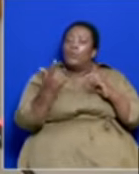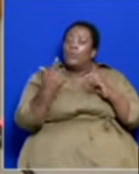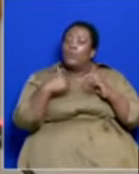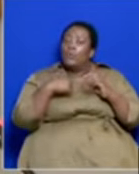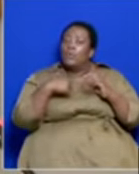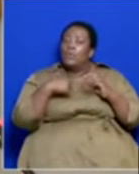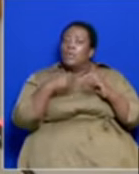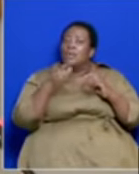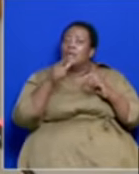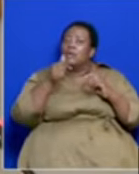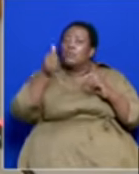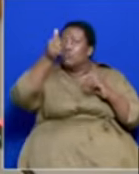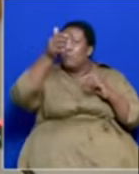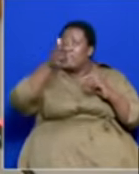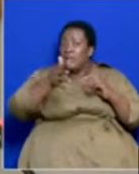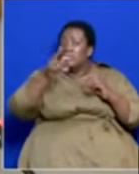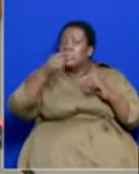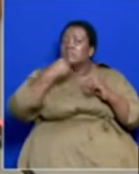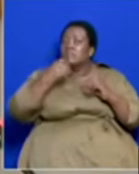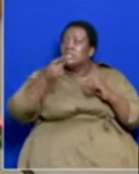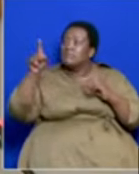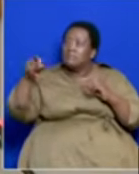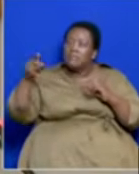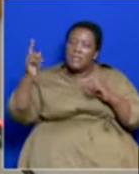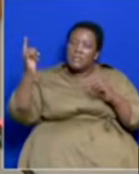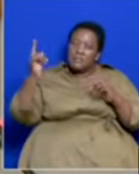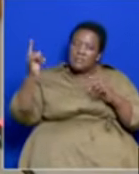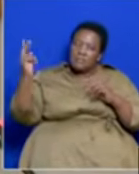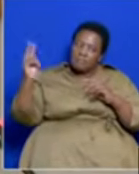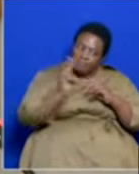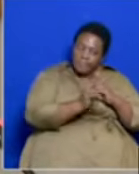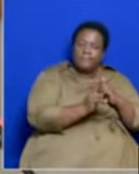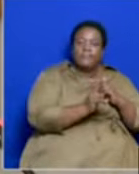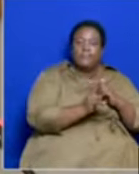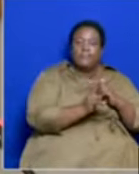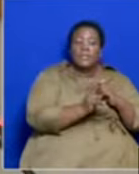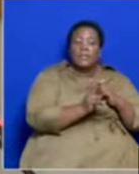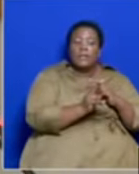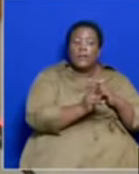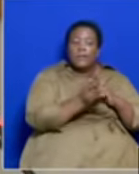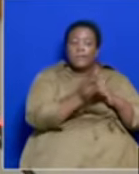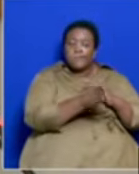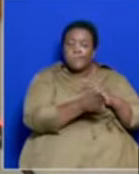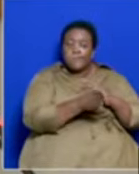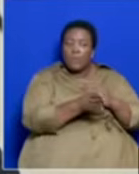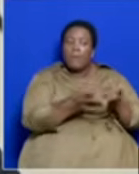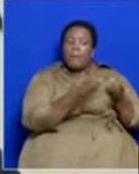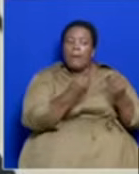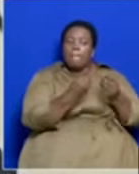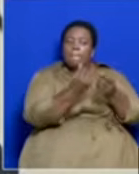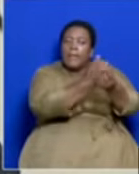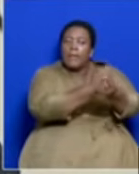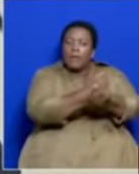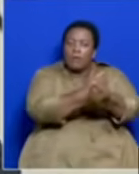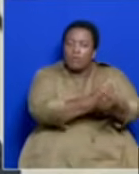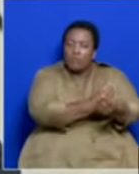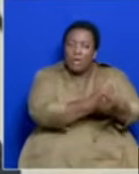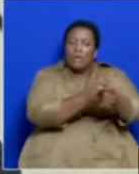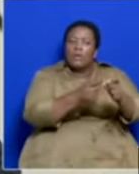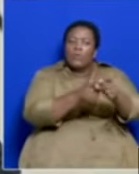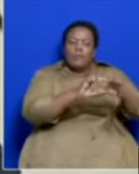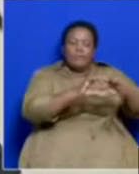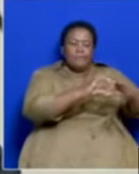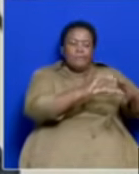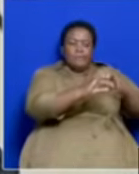arrived at the plot, we saw a horse and 2 trailers. Do you see where I'm reading? Yes.